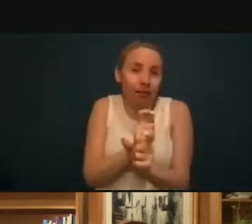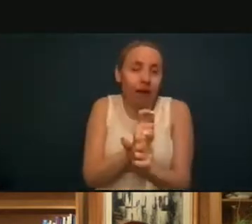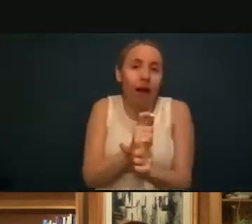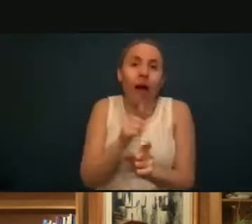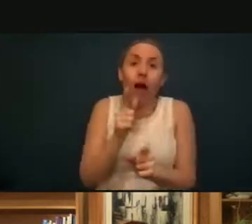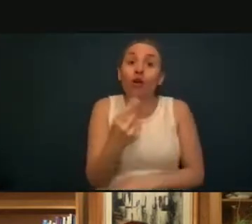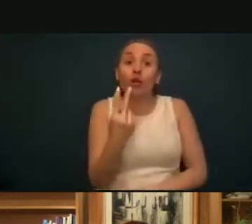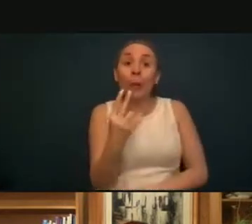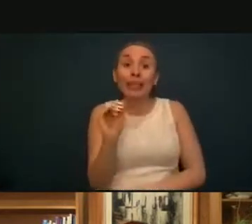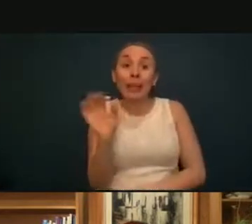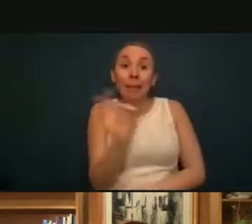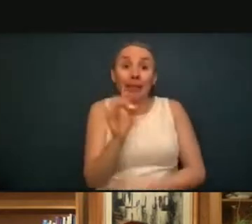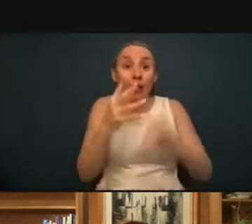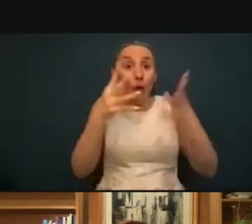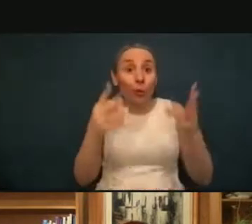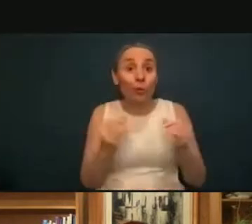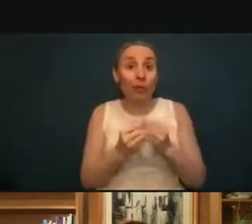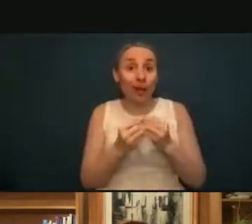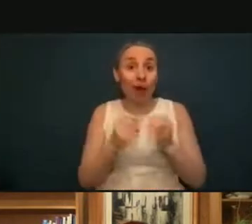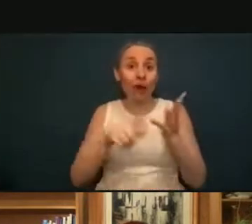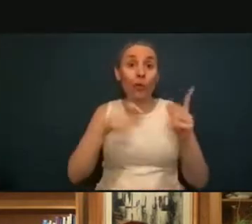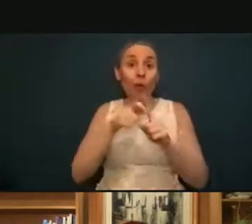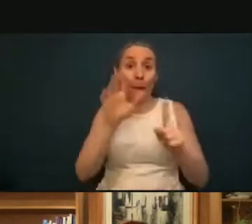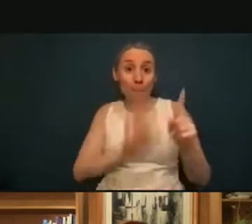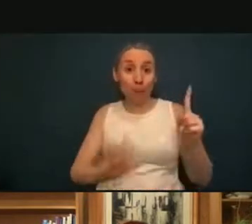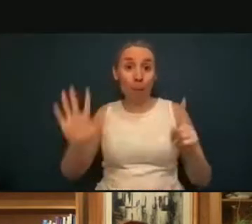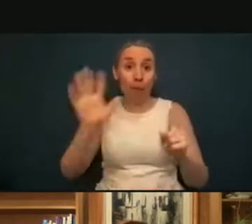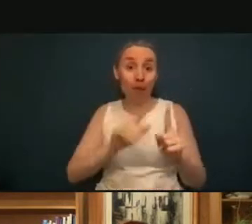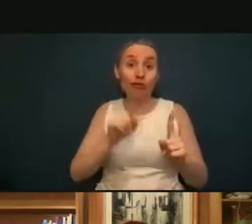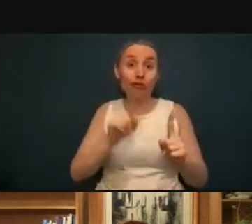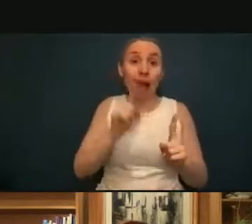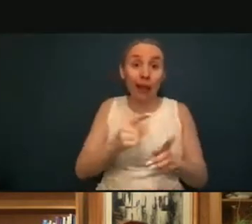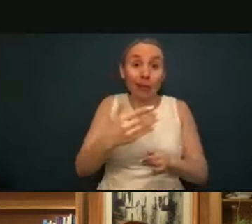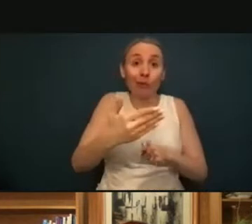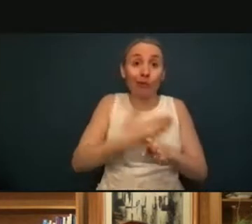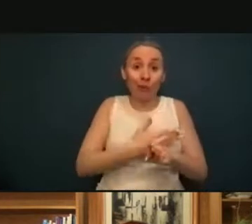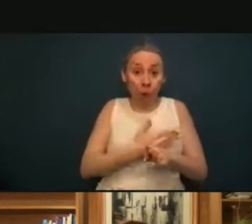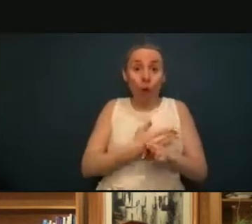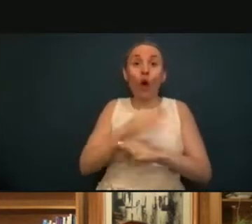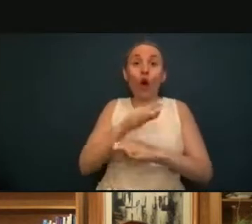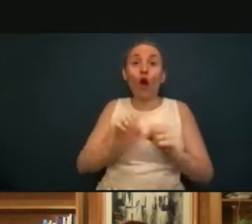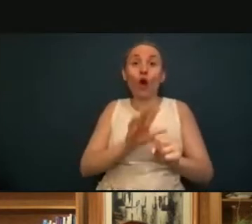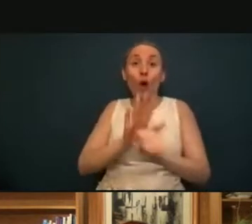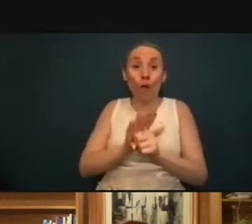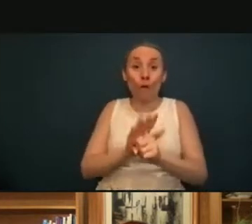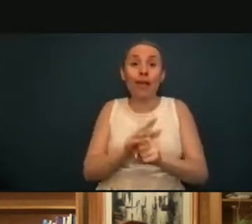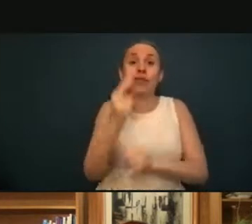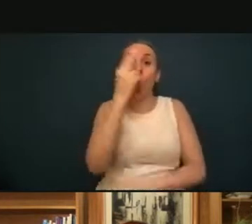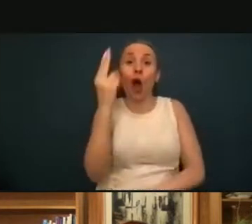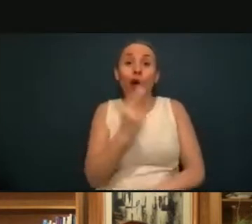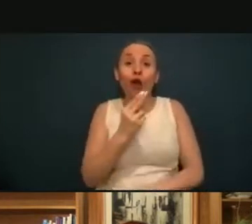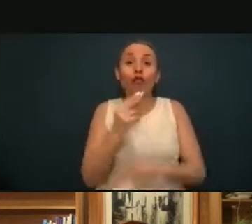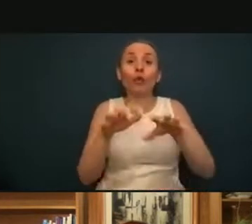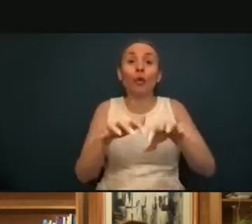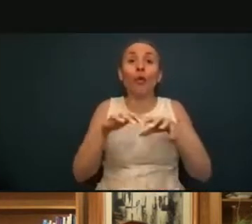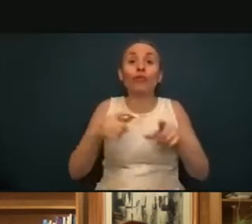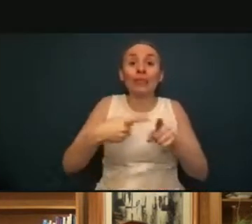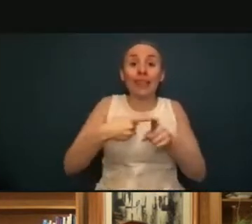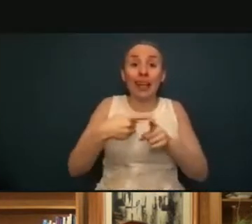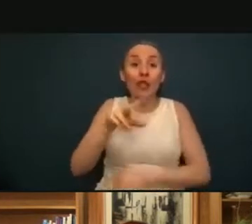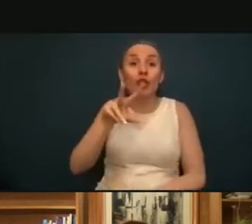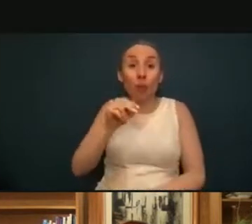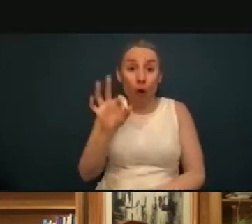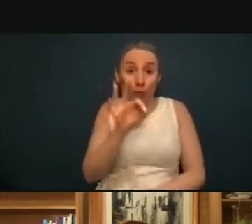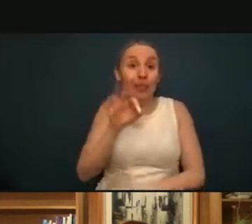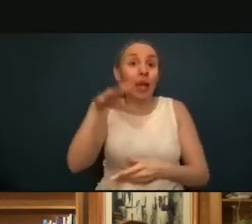and around 12% of the pre-pandemic arts audience in England. And the campaign